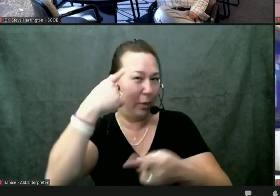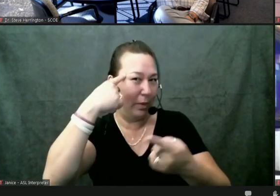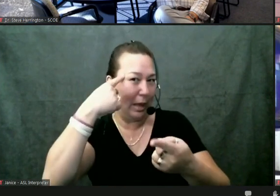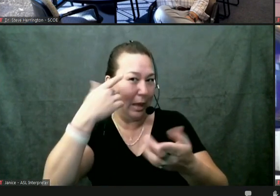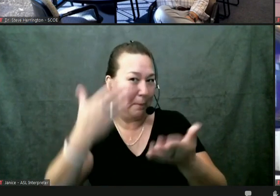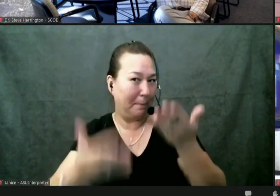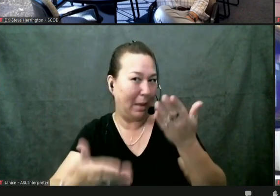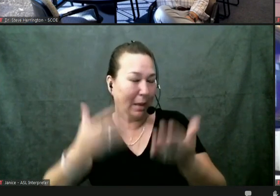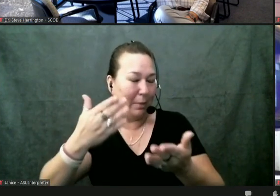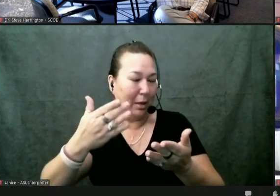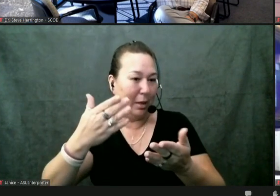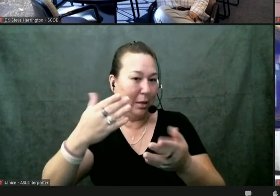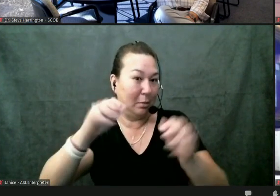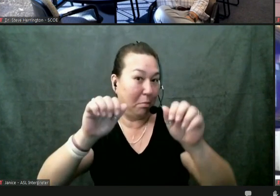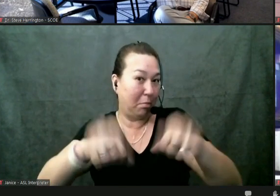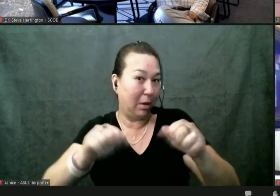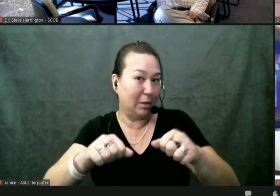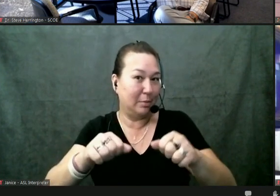meet the case rate?